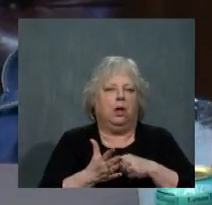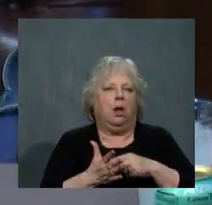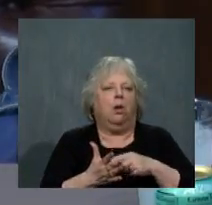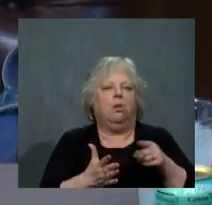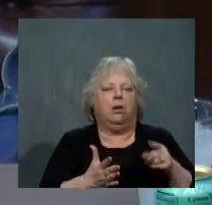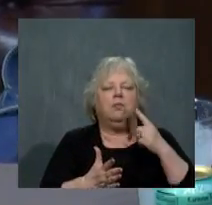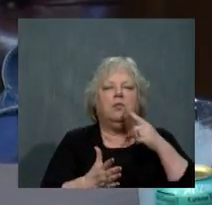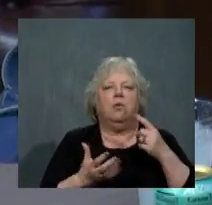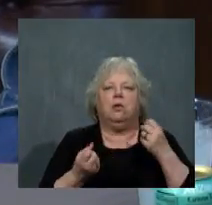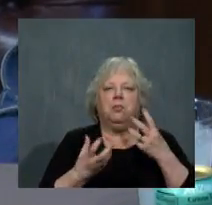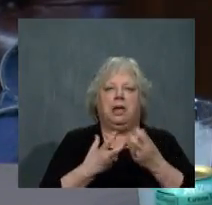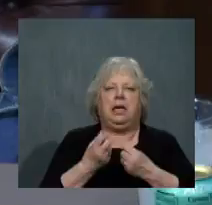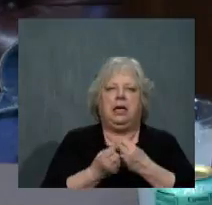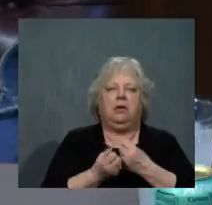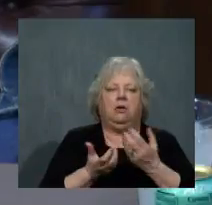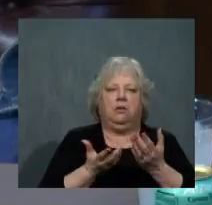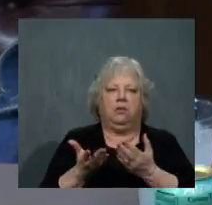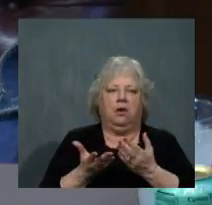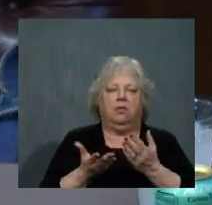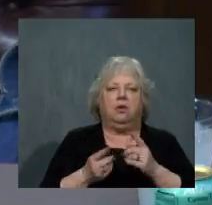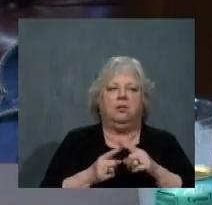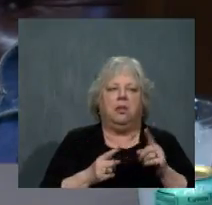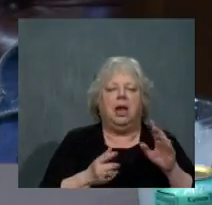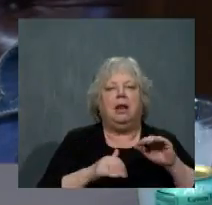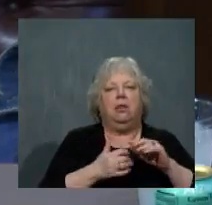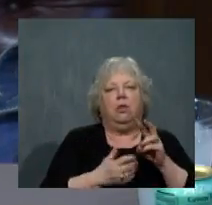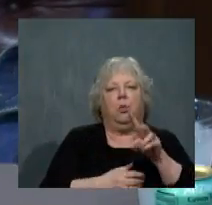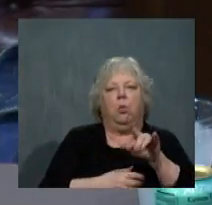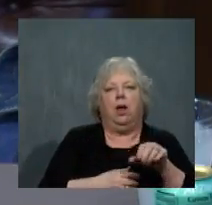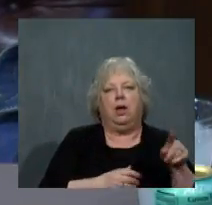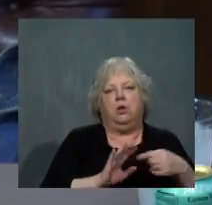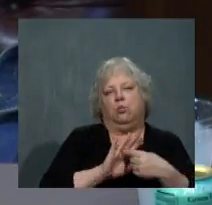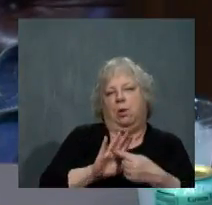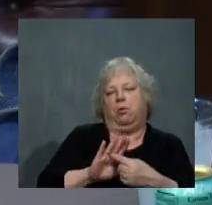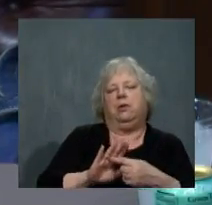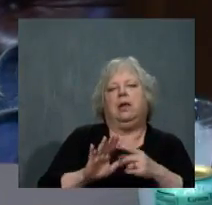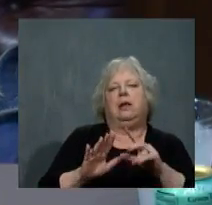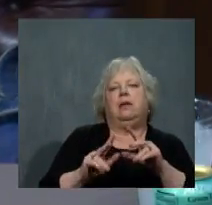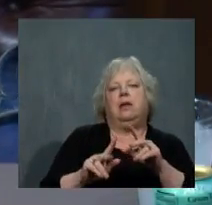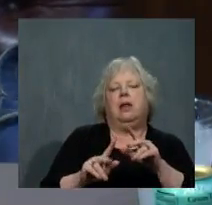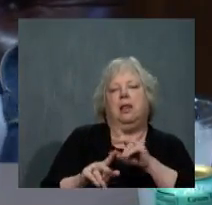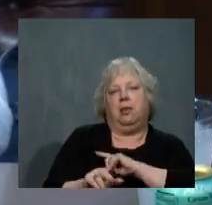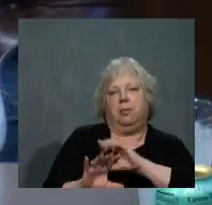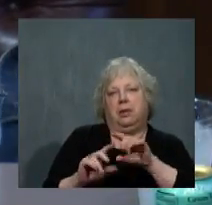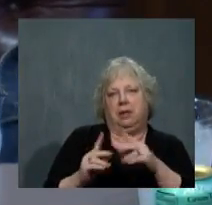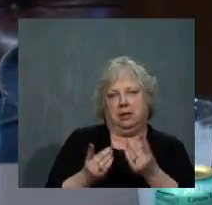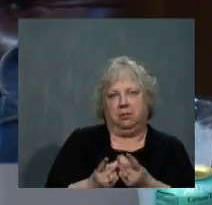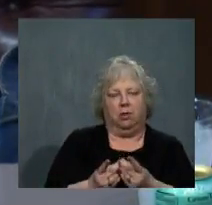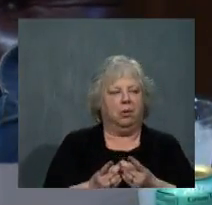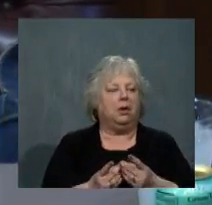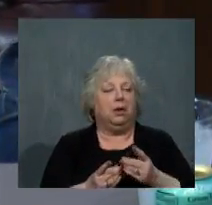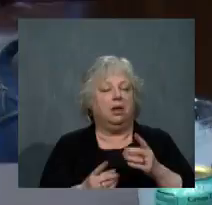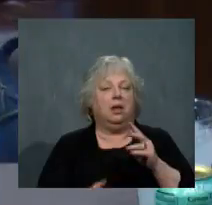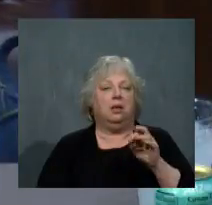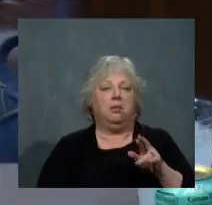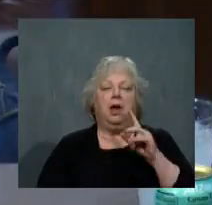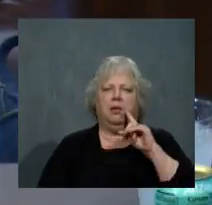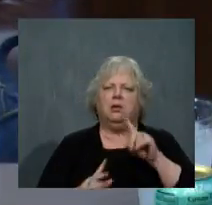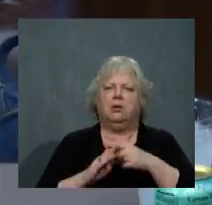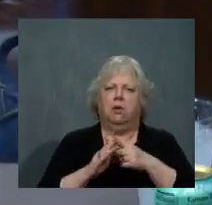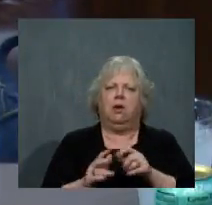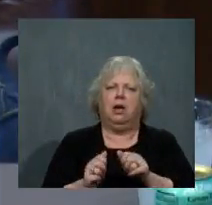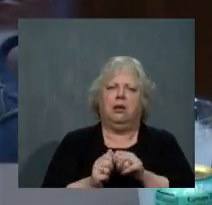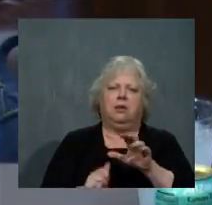years of service he provided to us, but more importantly, the representation of our police force. You know, and starting as a cadet, I think that